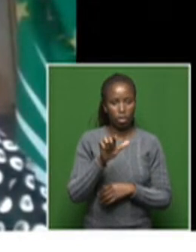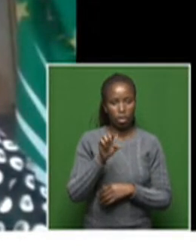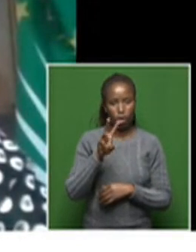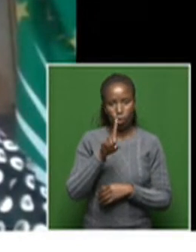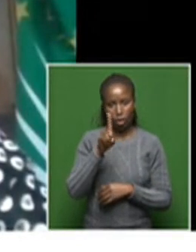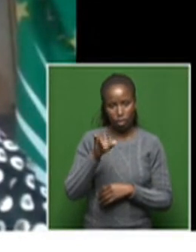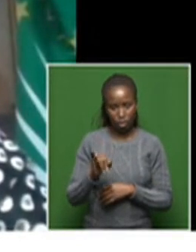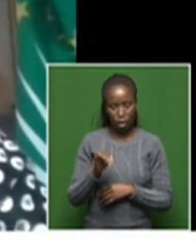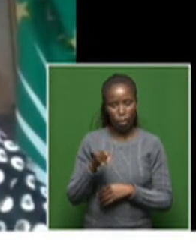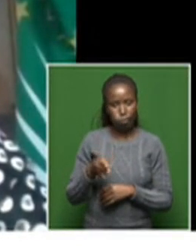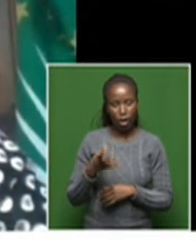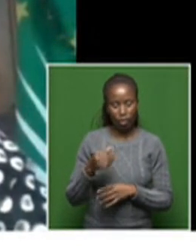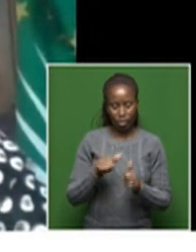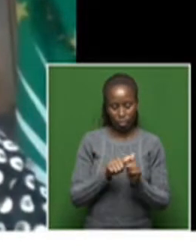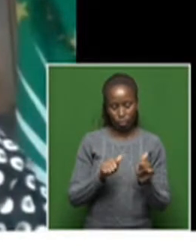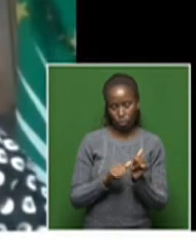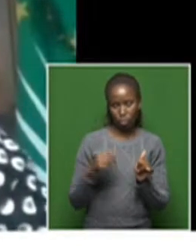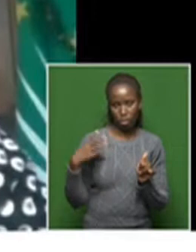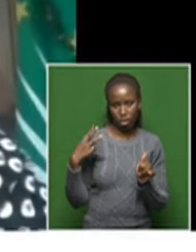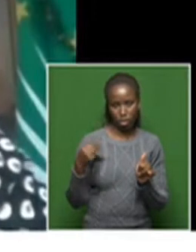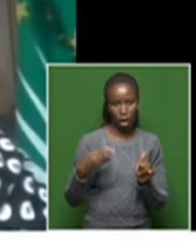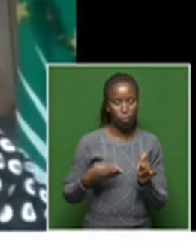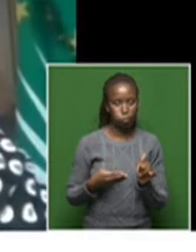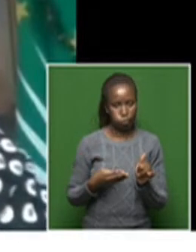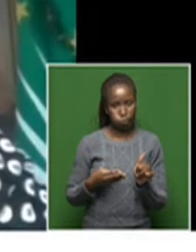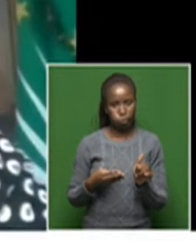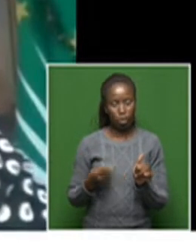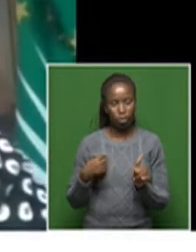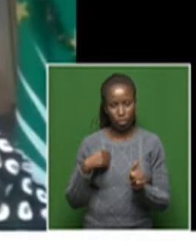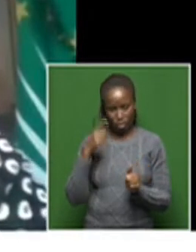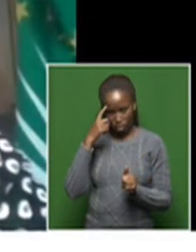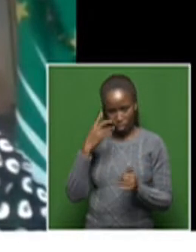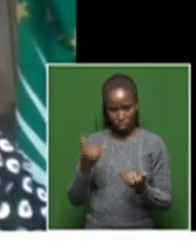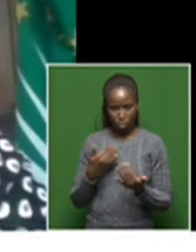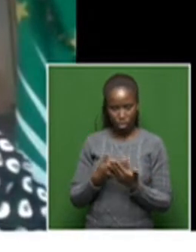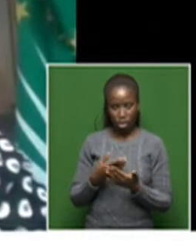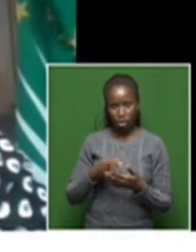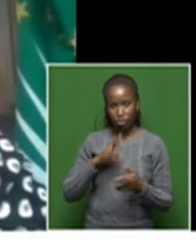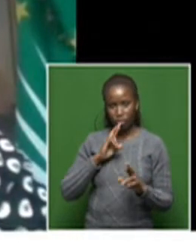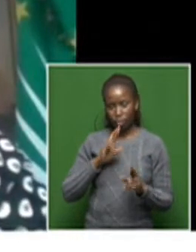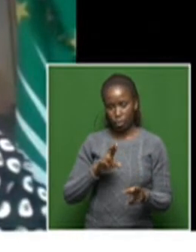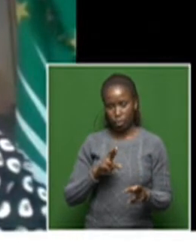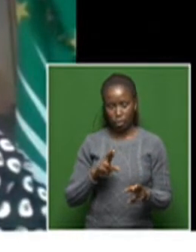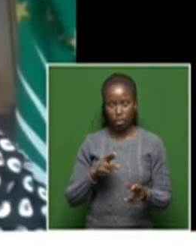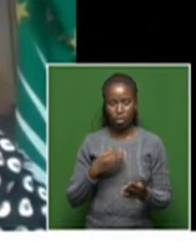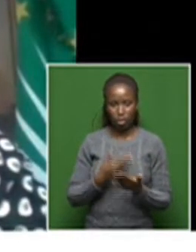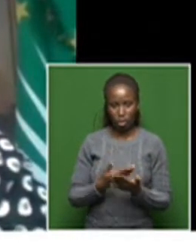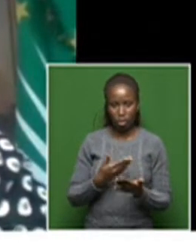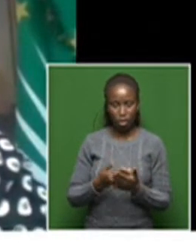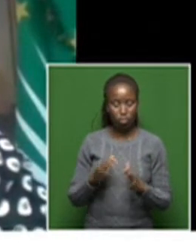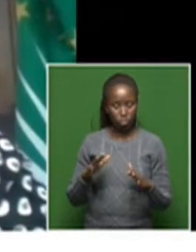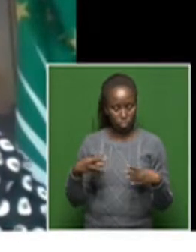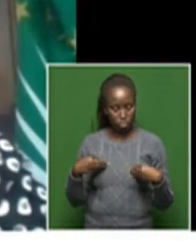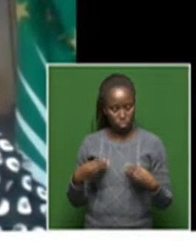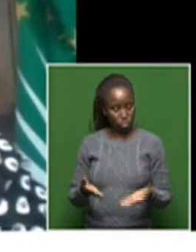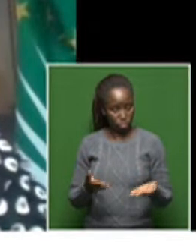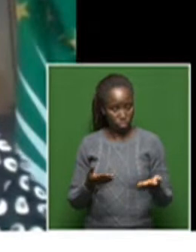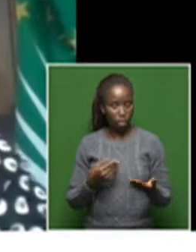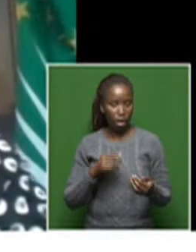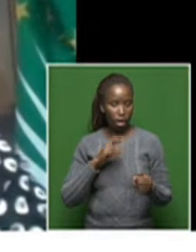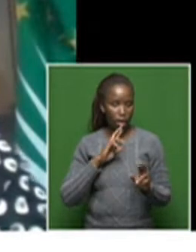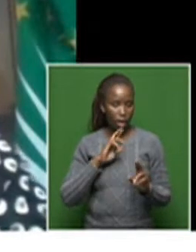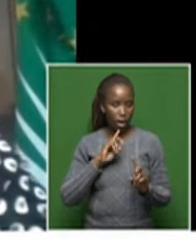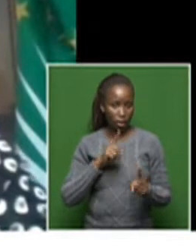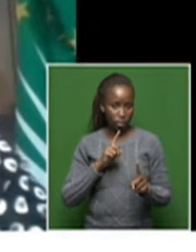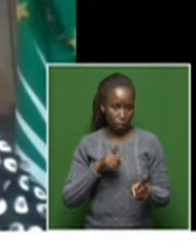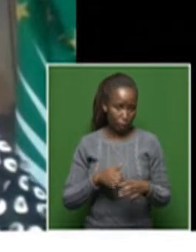as well here. And I think in the panel of responding, if we could be able to allow him also to come in to